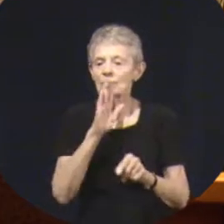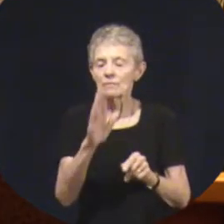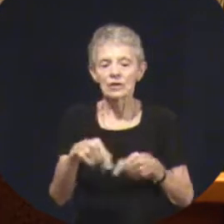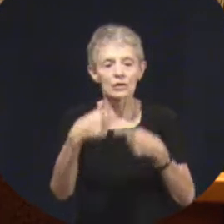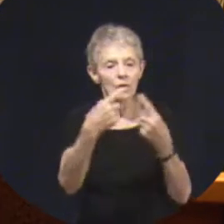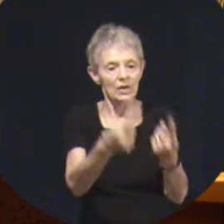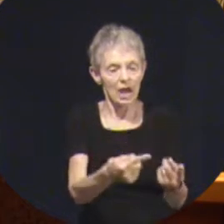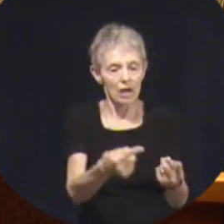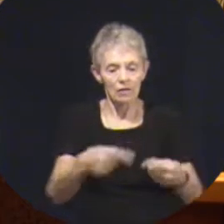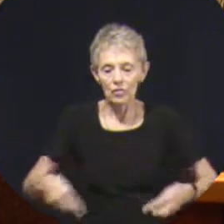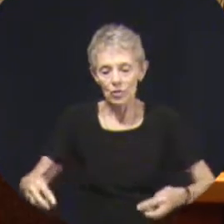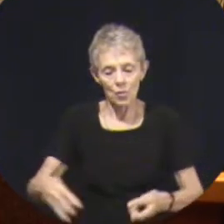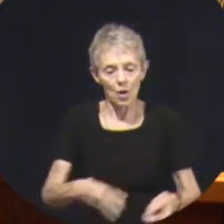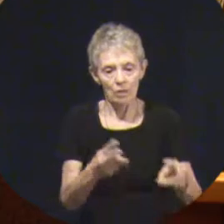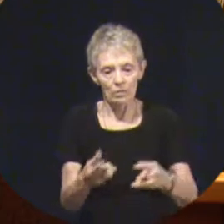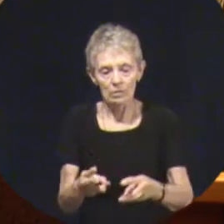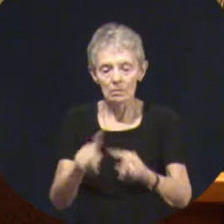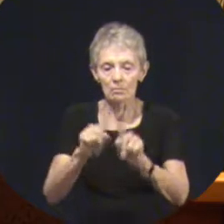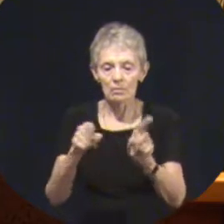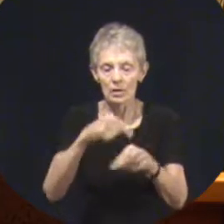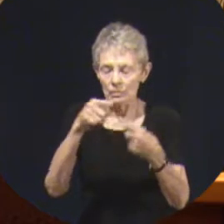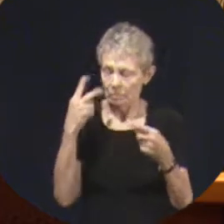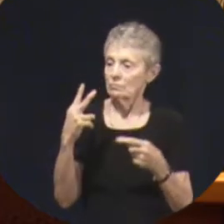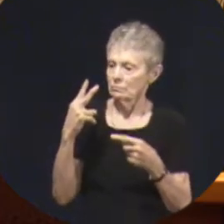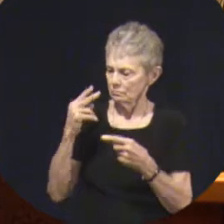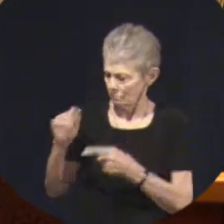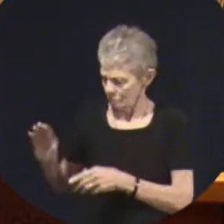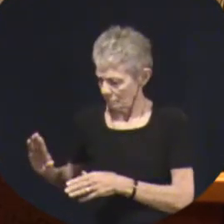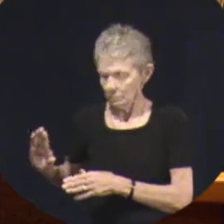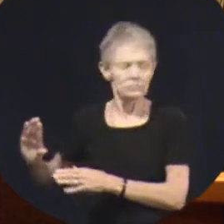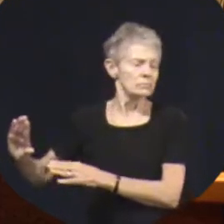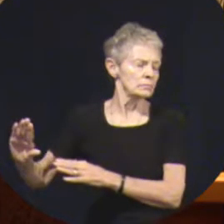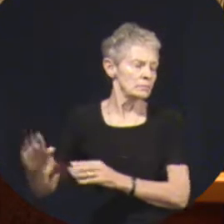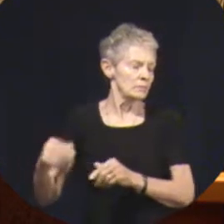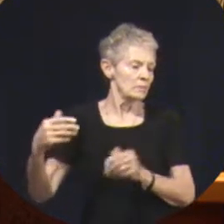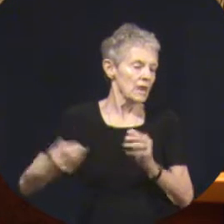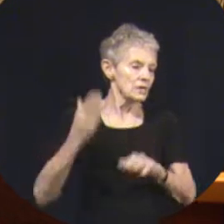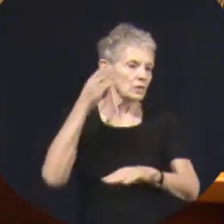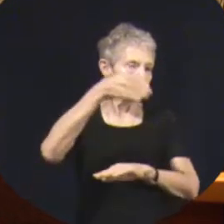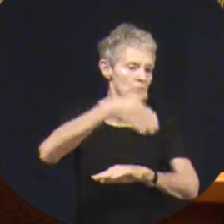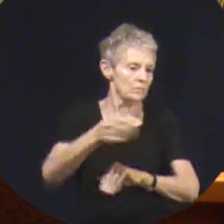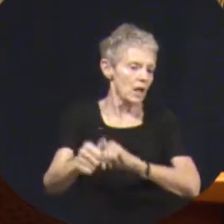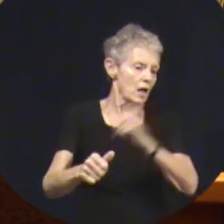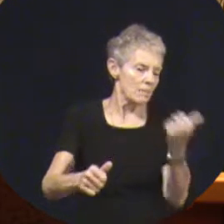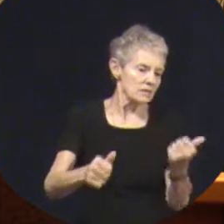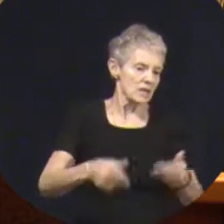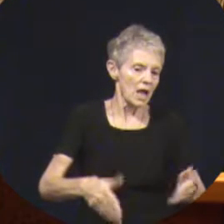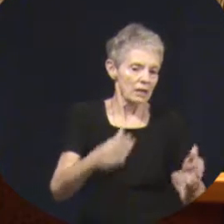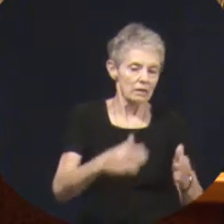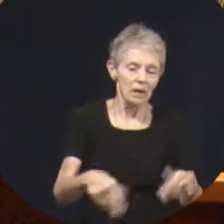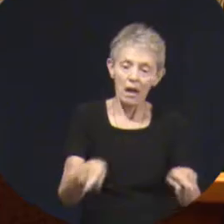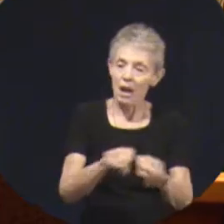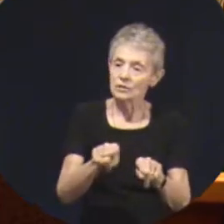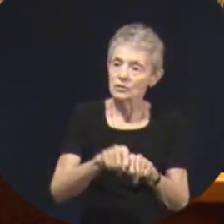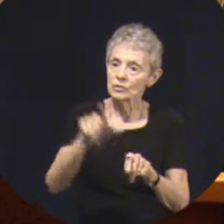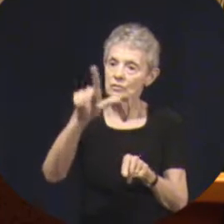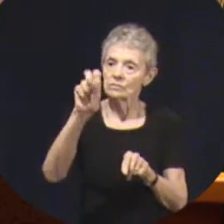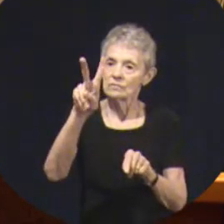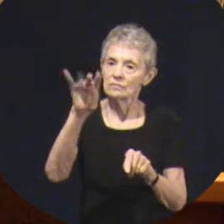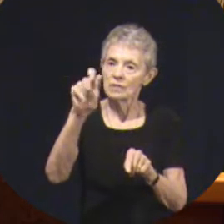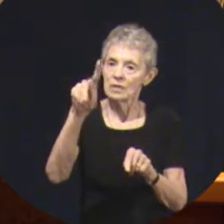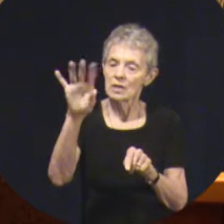down that road, but when he saw him, he passed by on the opposite side. Likewise, a Levite